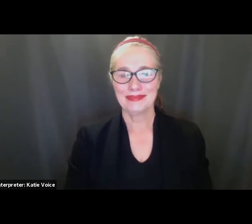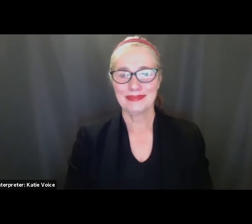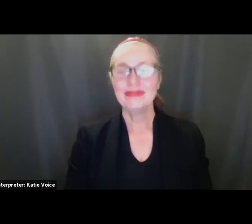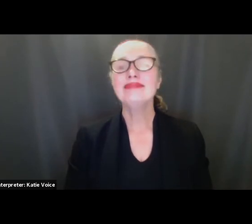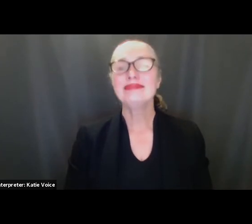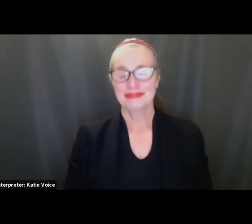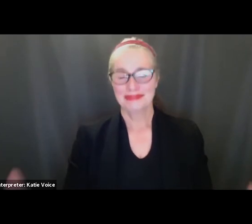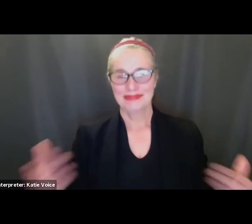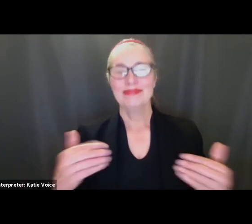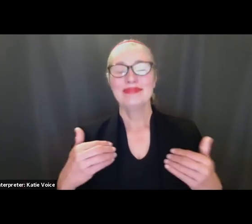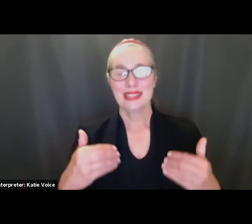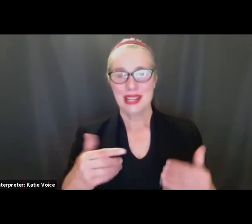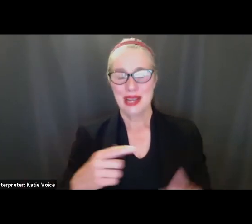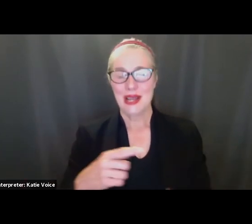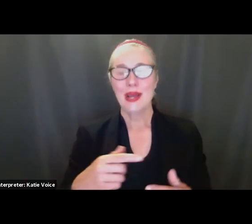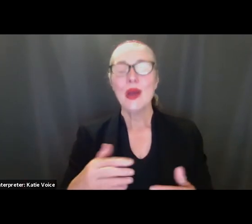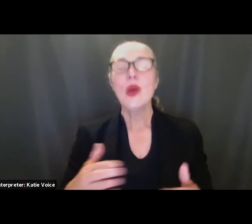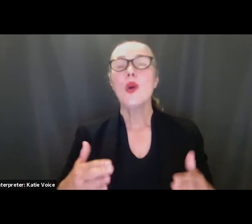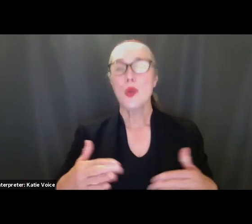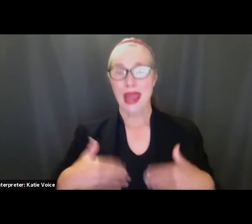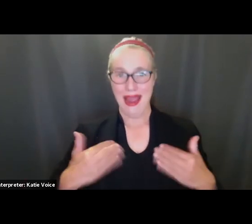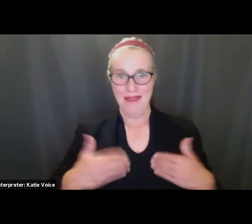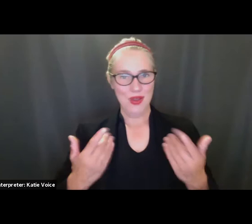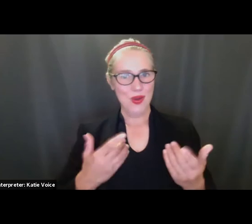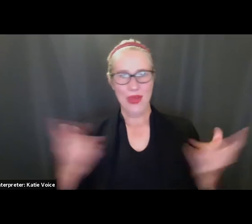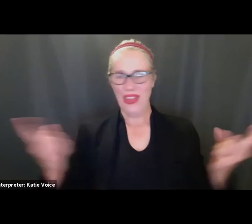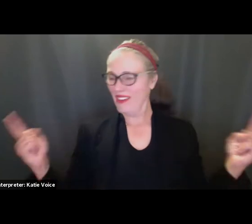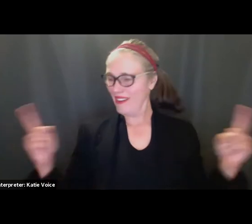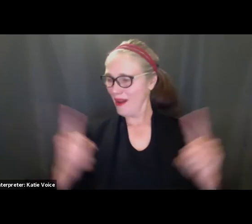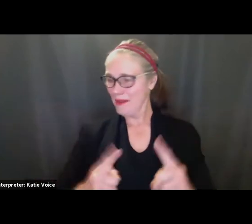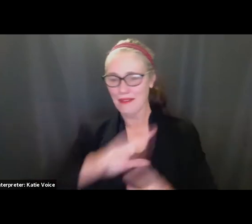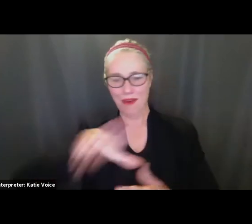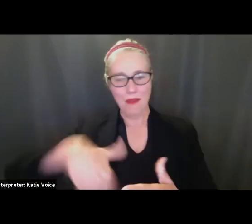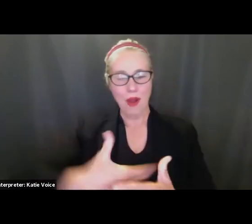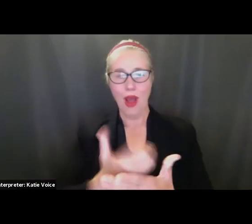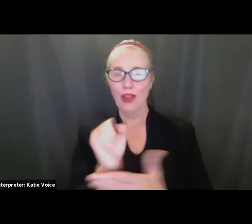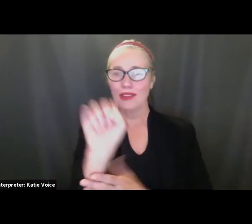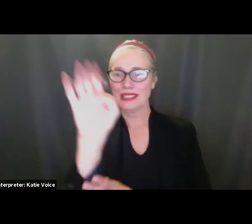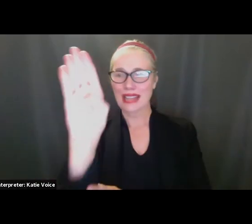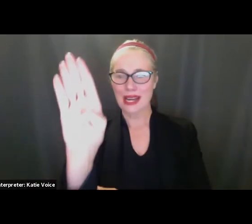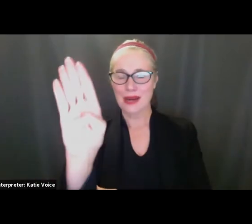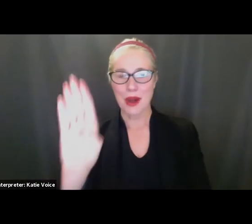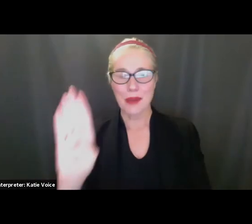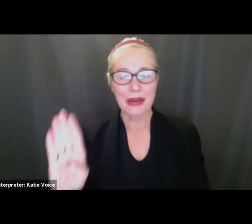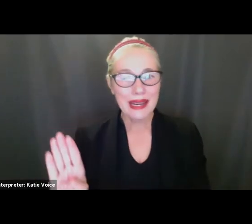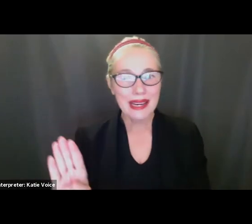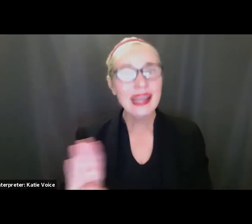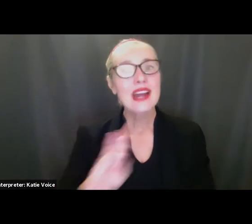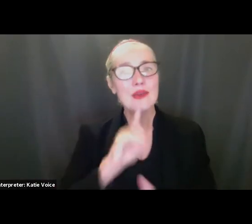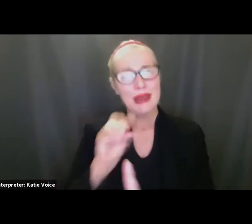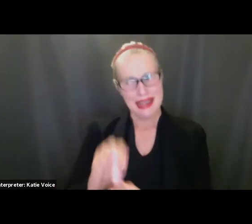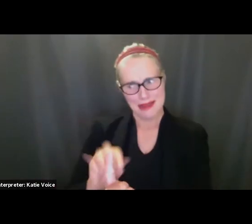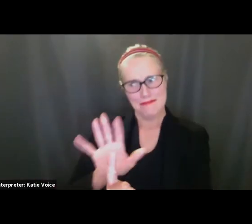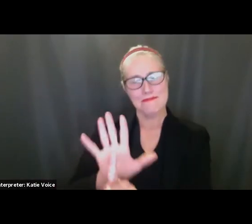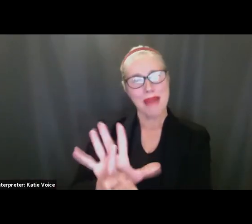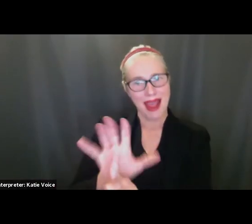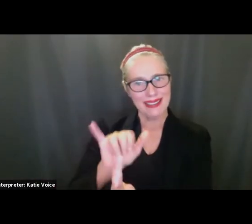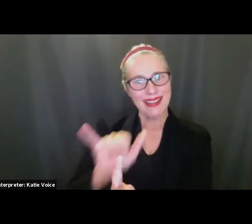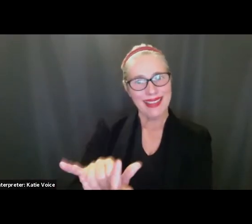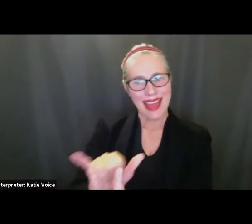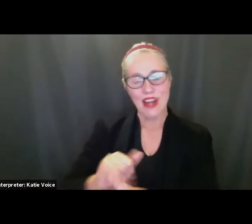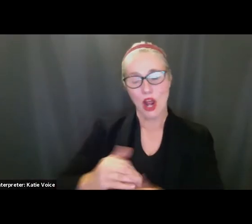we have you signing up from out of santa barbara the impact on the youth makers market has been